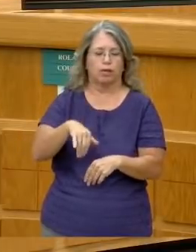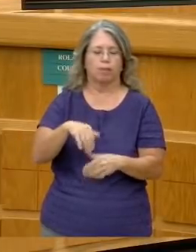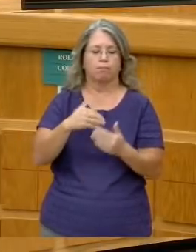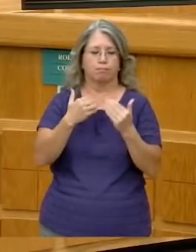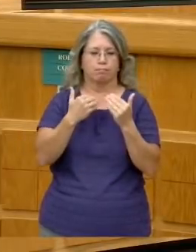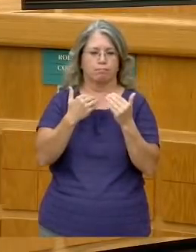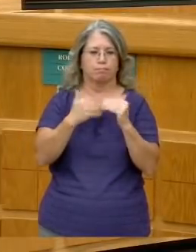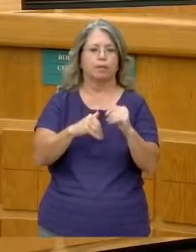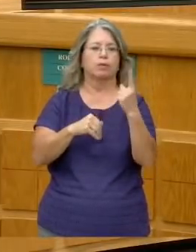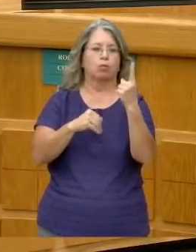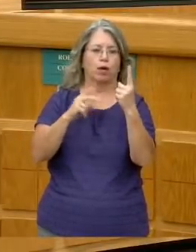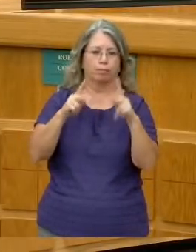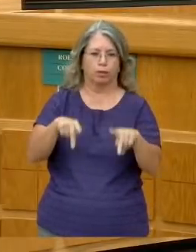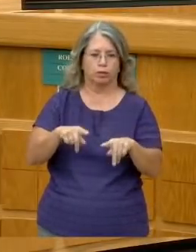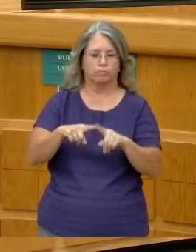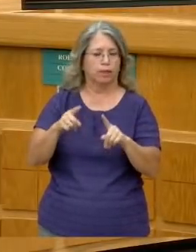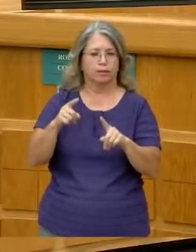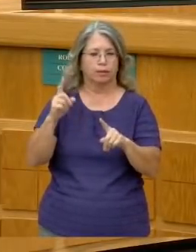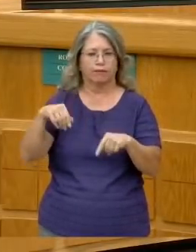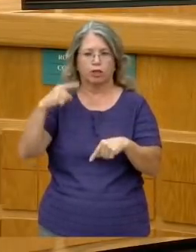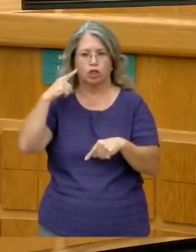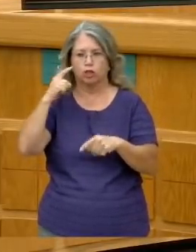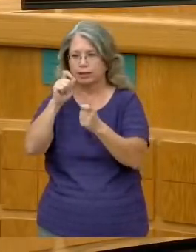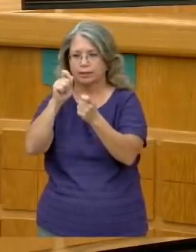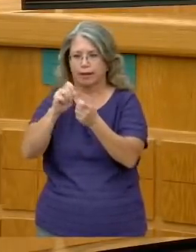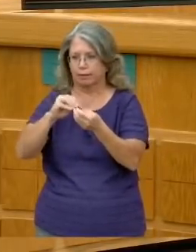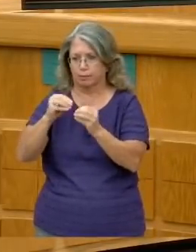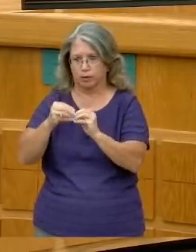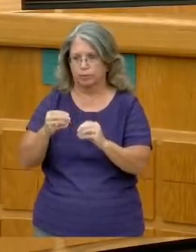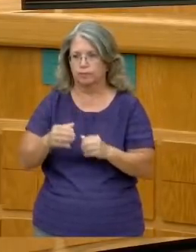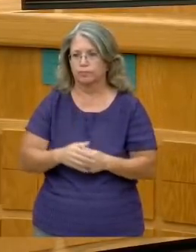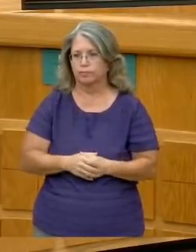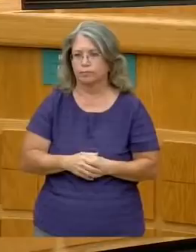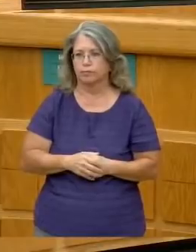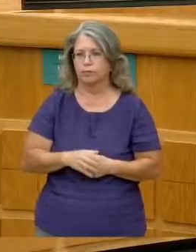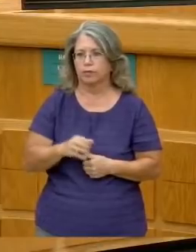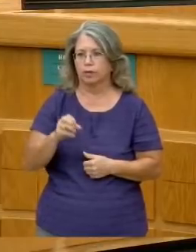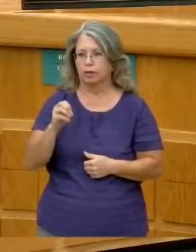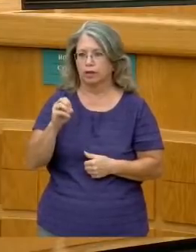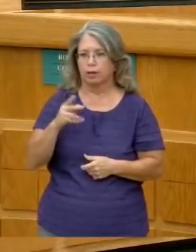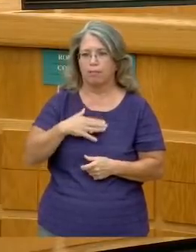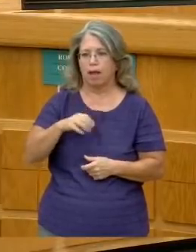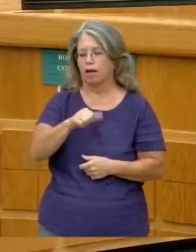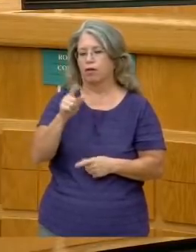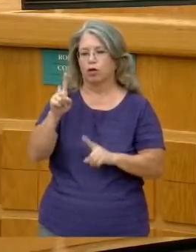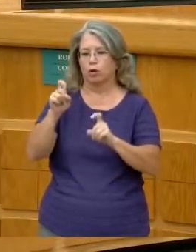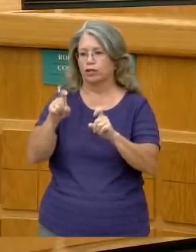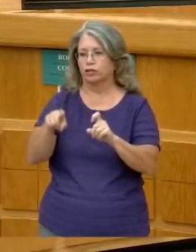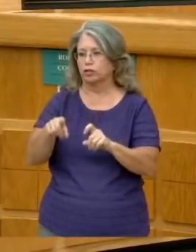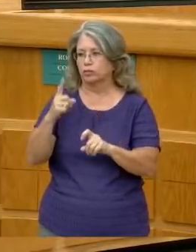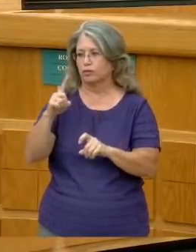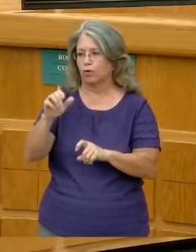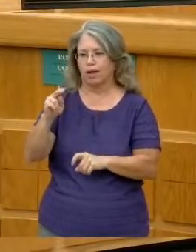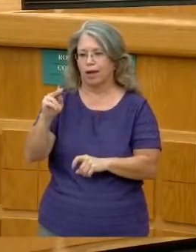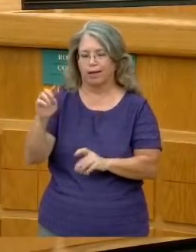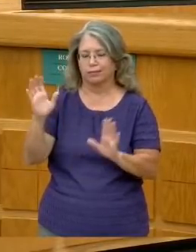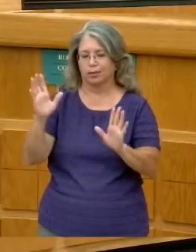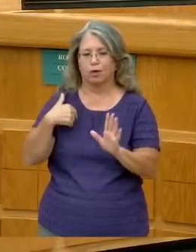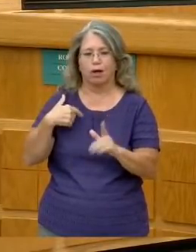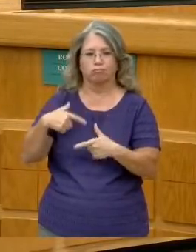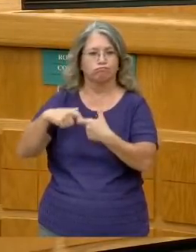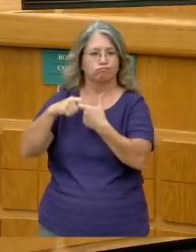person, and we don't have the exact number. Cool. Yeah. And the others were for Annette, who is sitting Okay, out here, yeah, so that's, okay, Thank you.